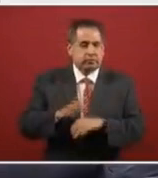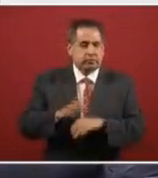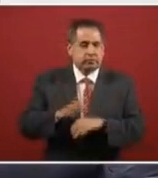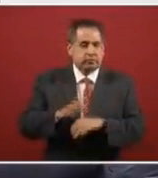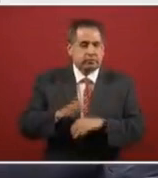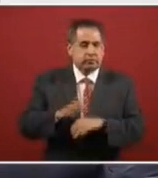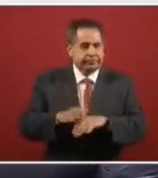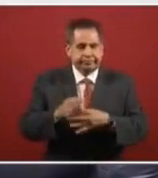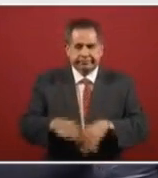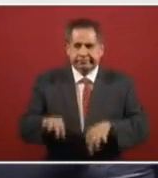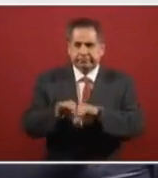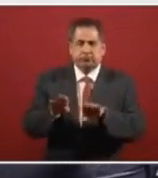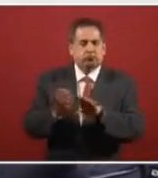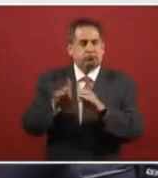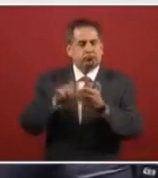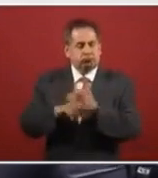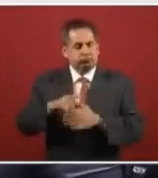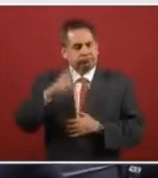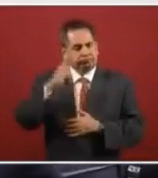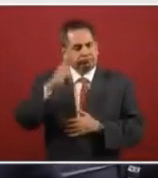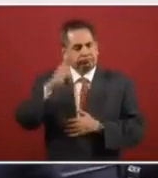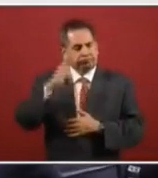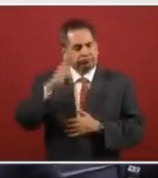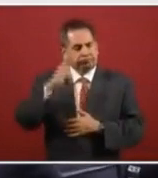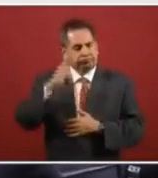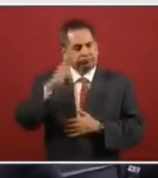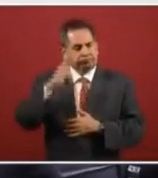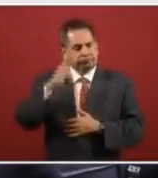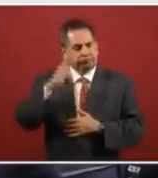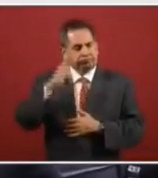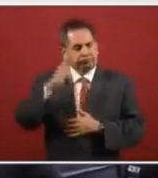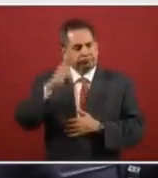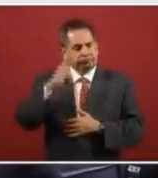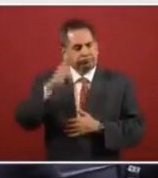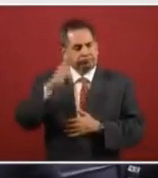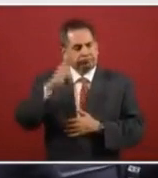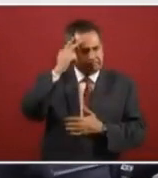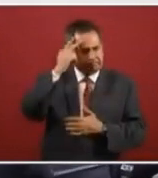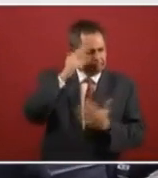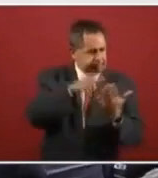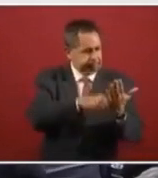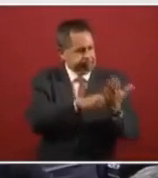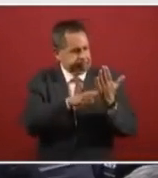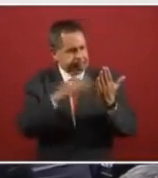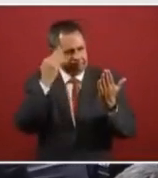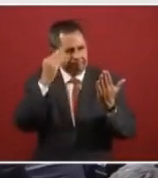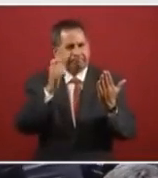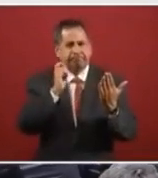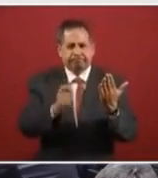thinking which is called poor PD stuff